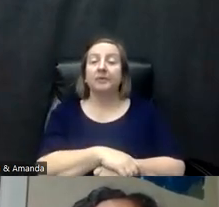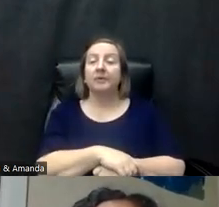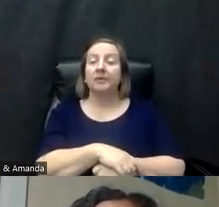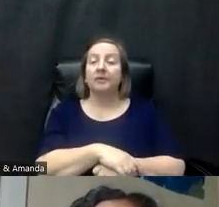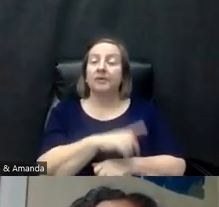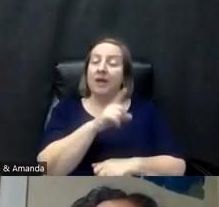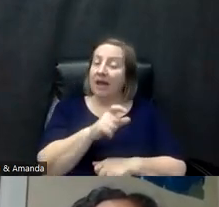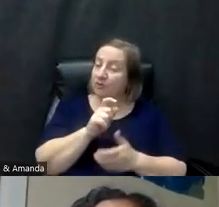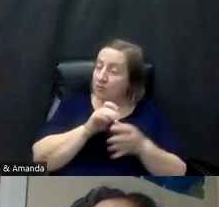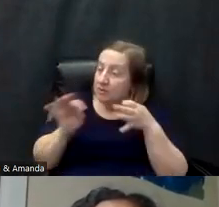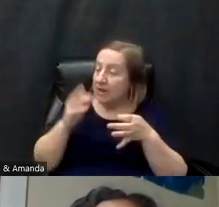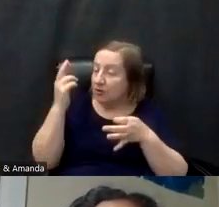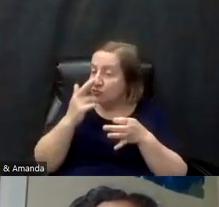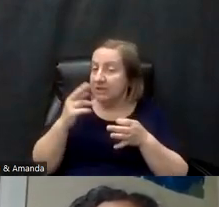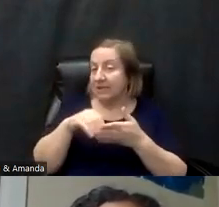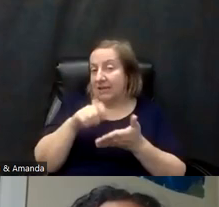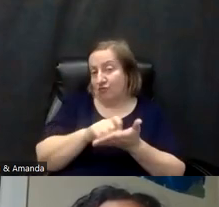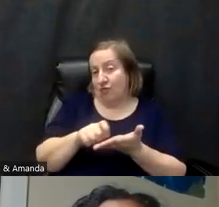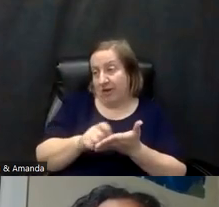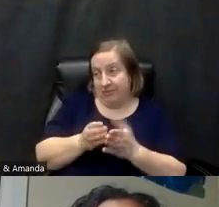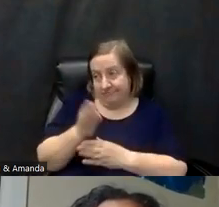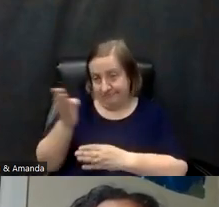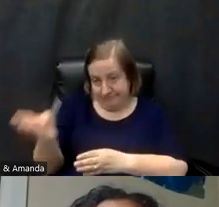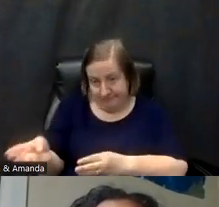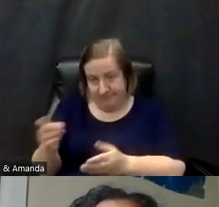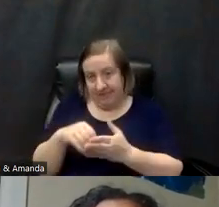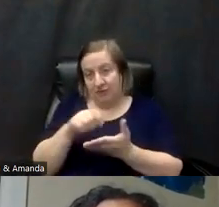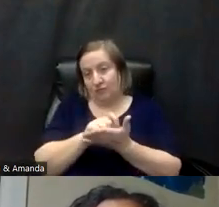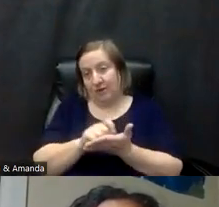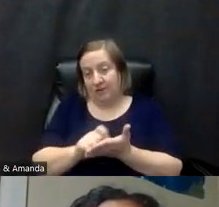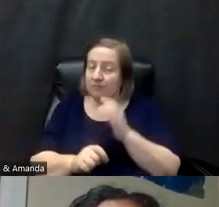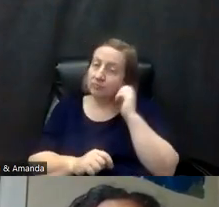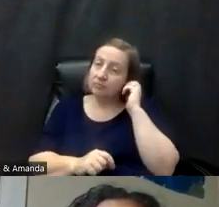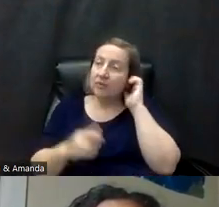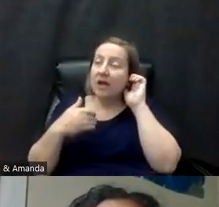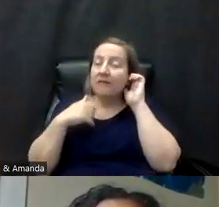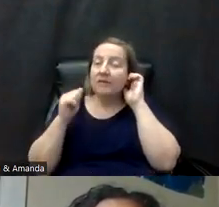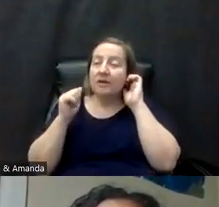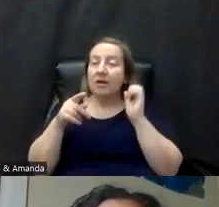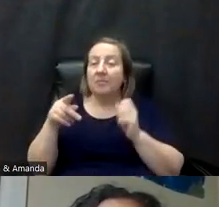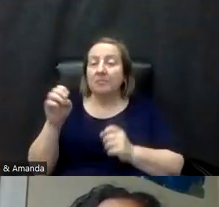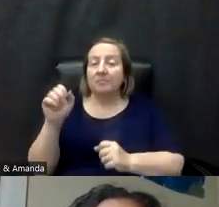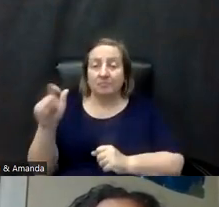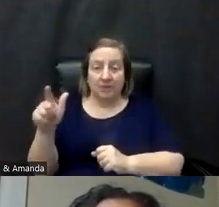why in writing and put it out in writing. There is an appeals process.